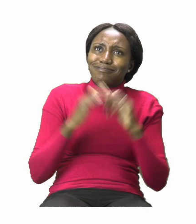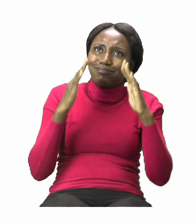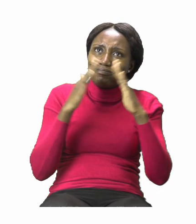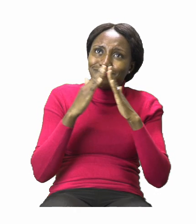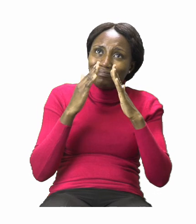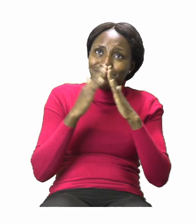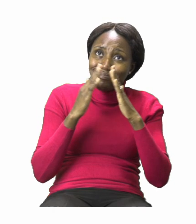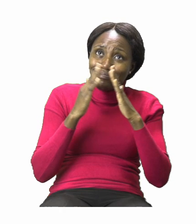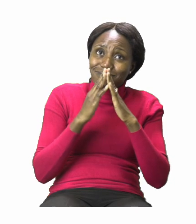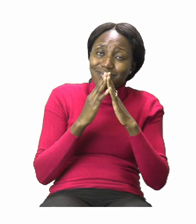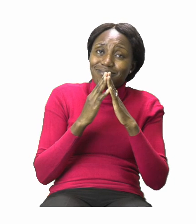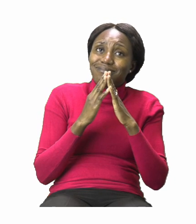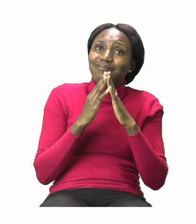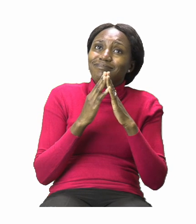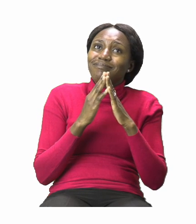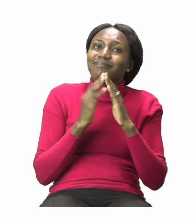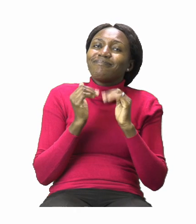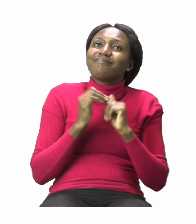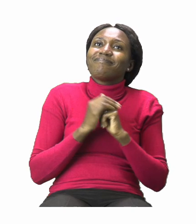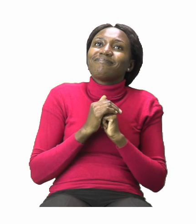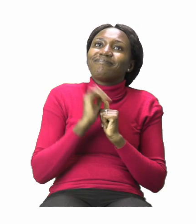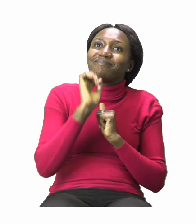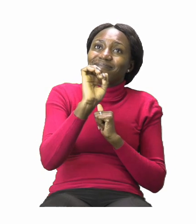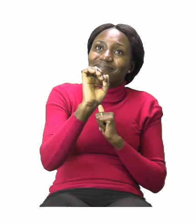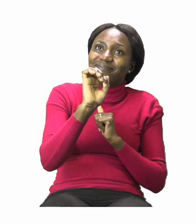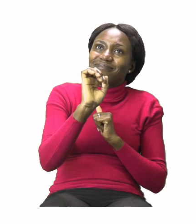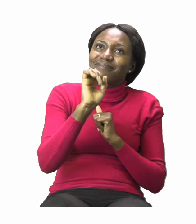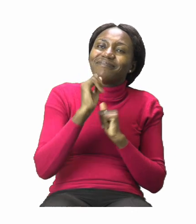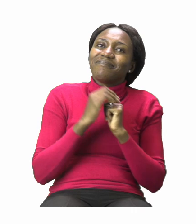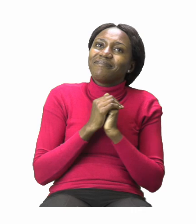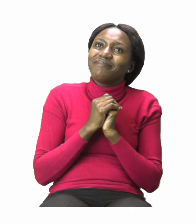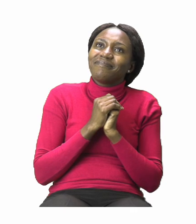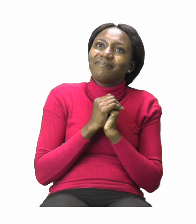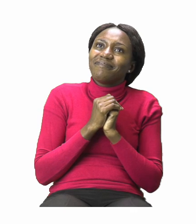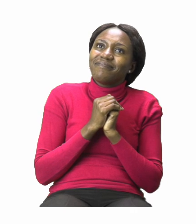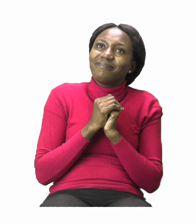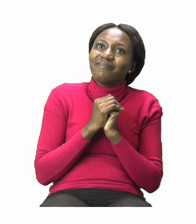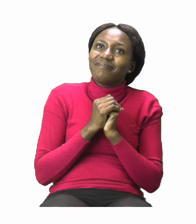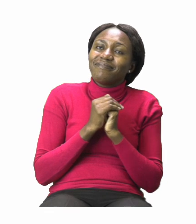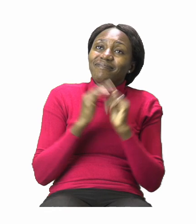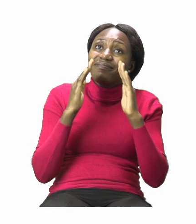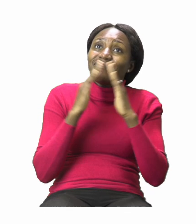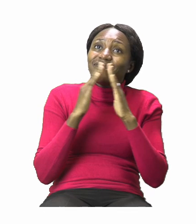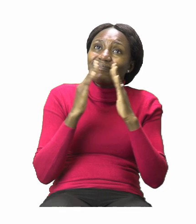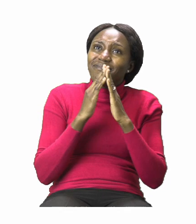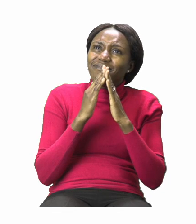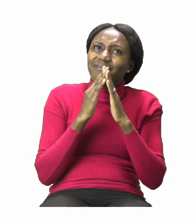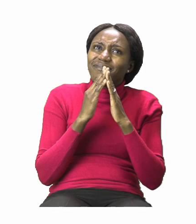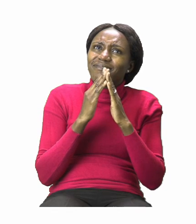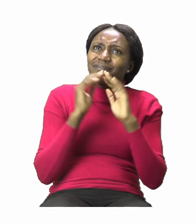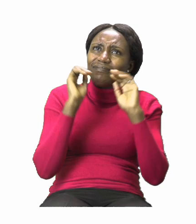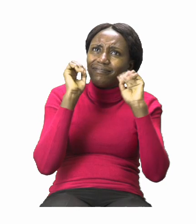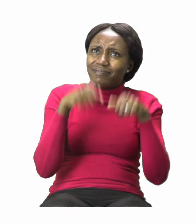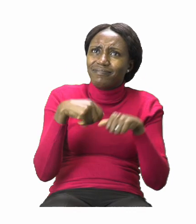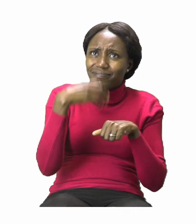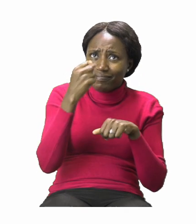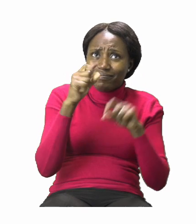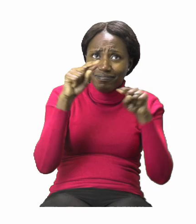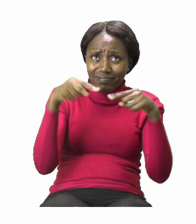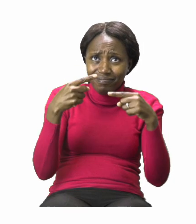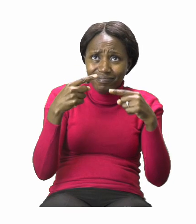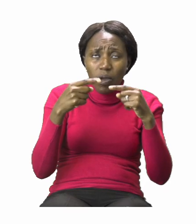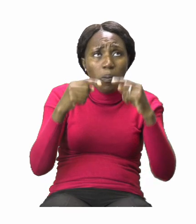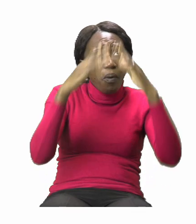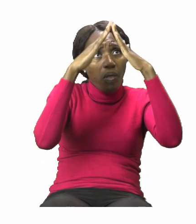with. So let's take a look. The house that we have in front of us needs to have a material on top.